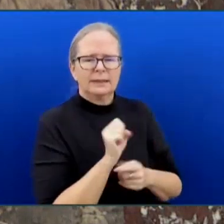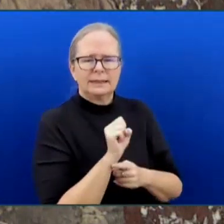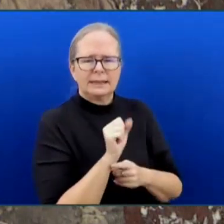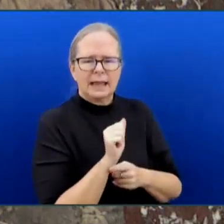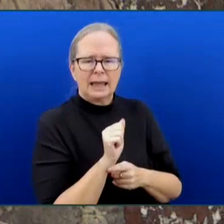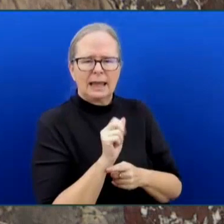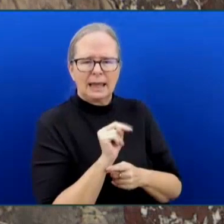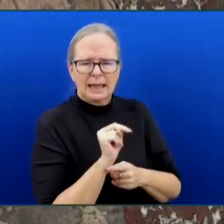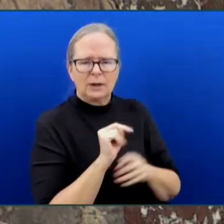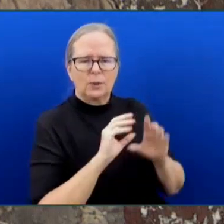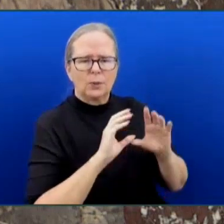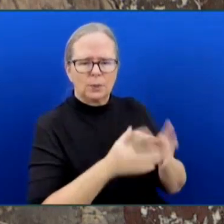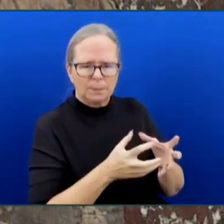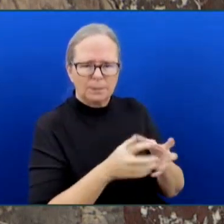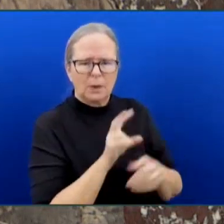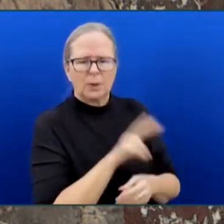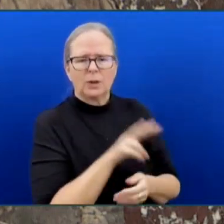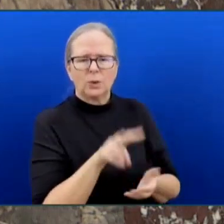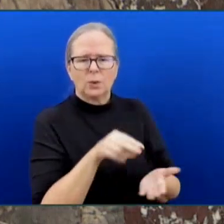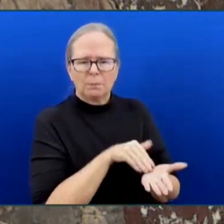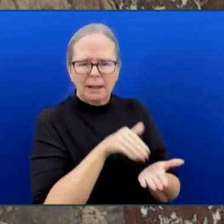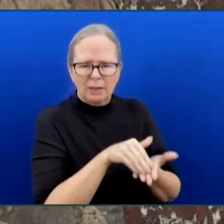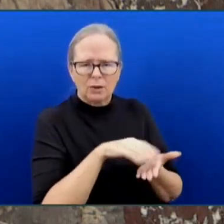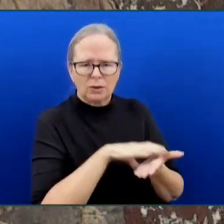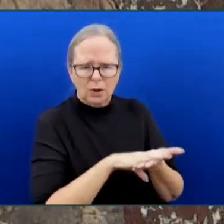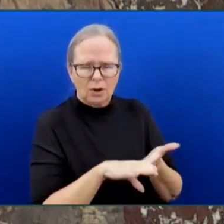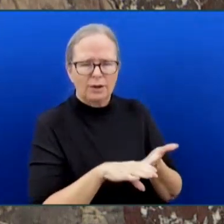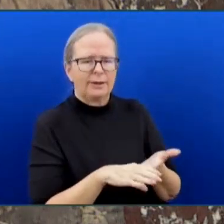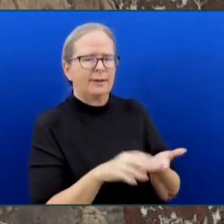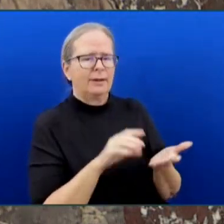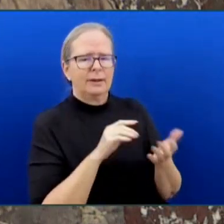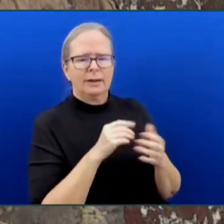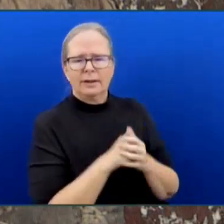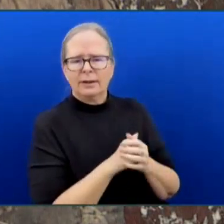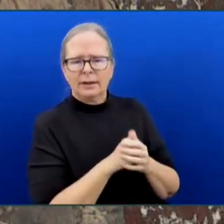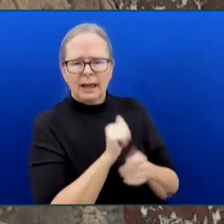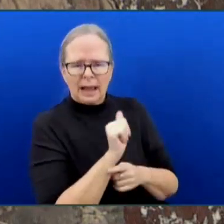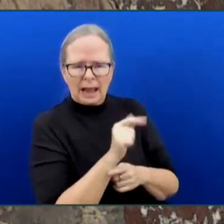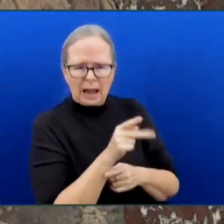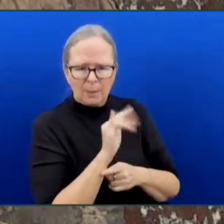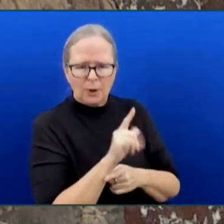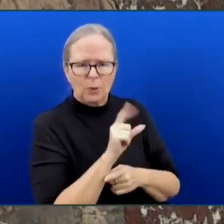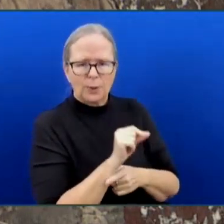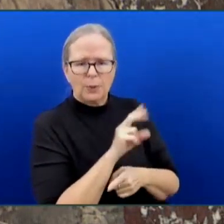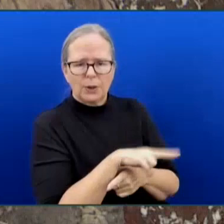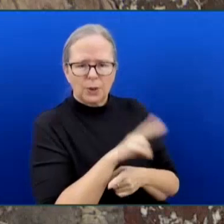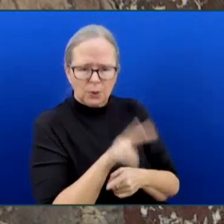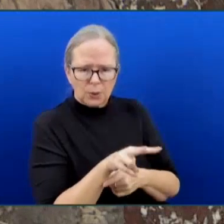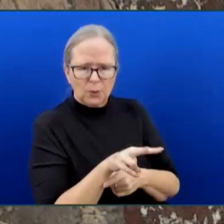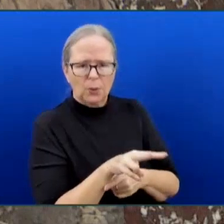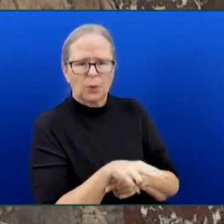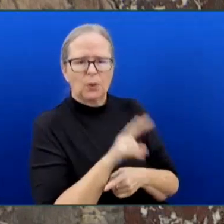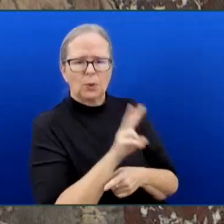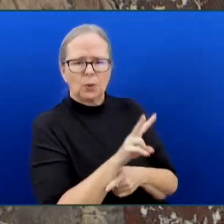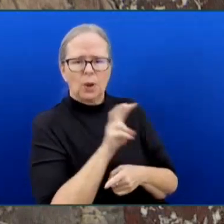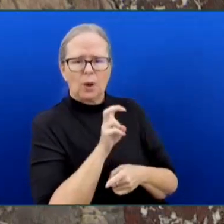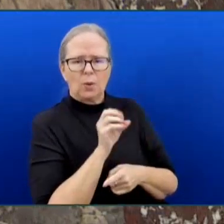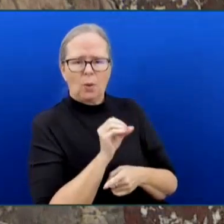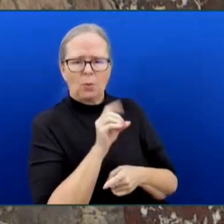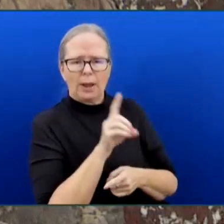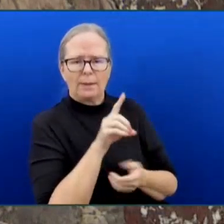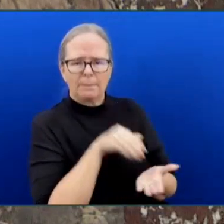Alberni. April 2022, Weta FX announced $201 million for their international visual effects office outside New